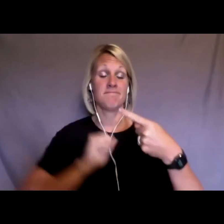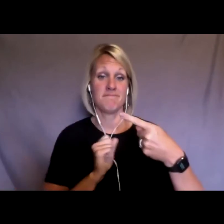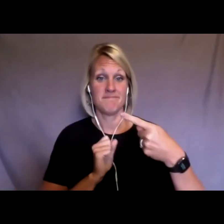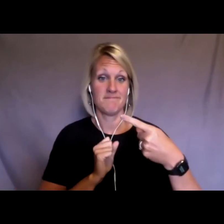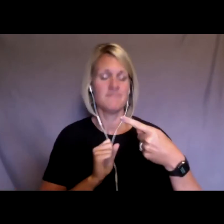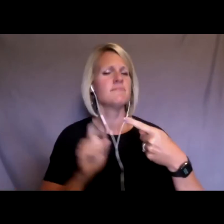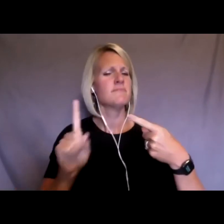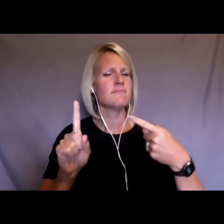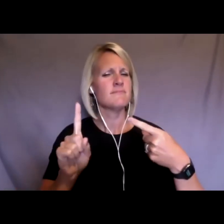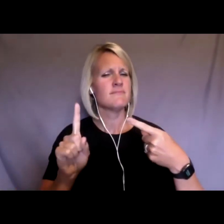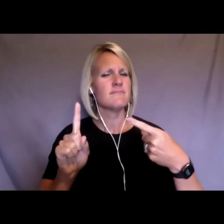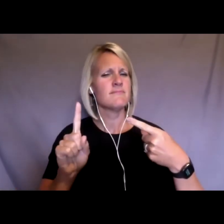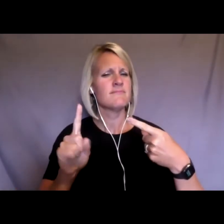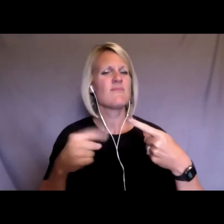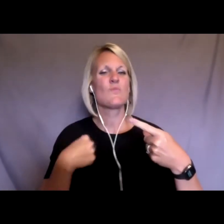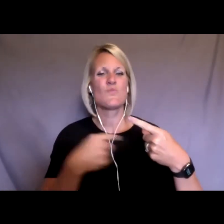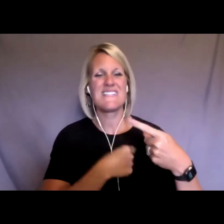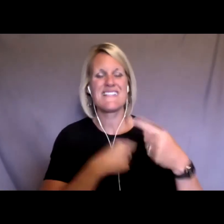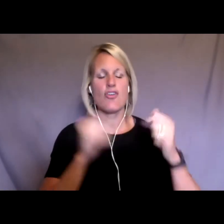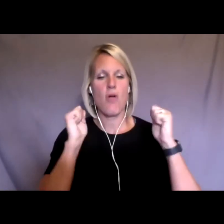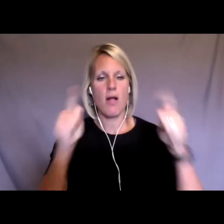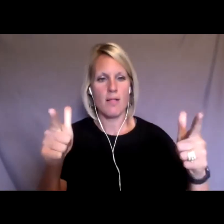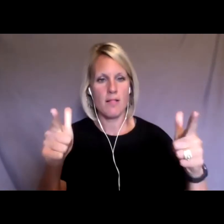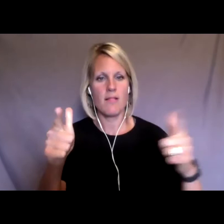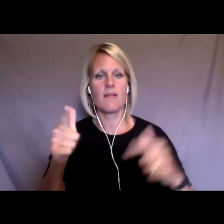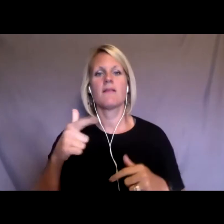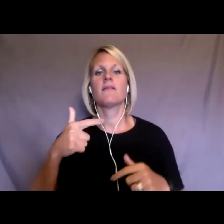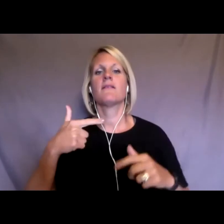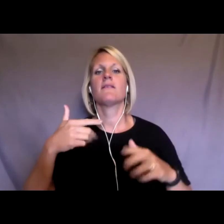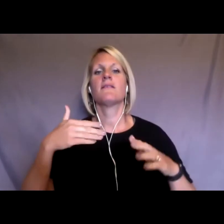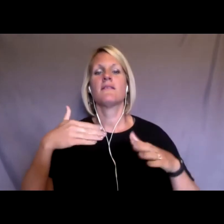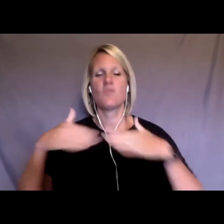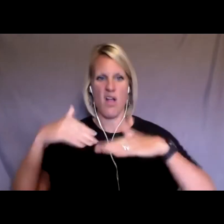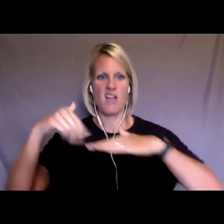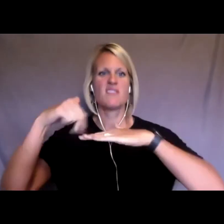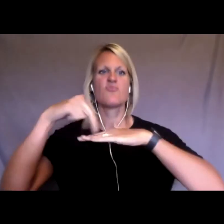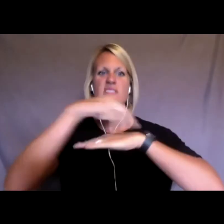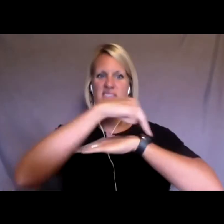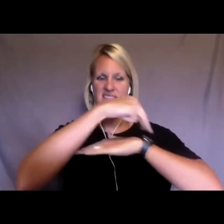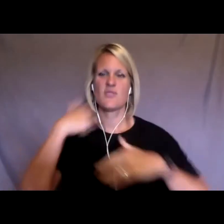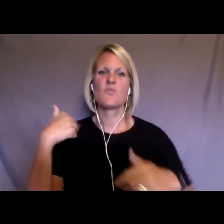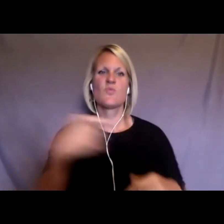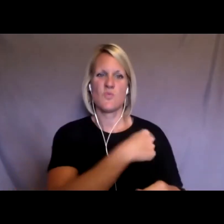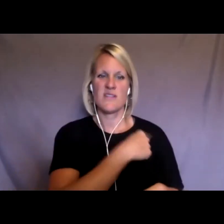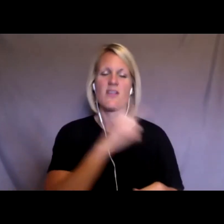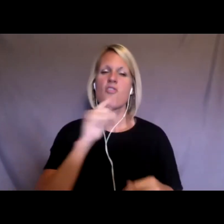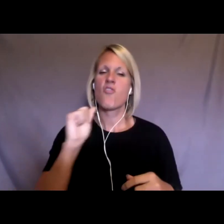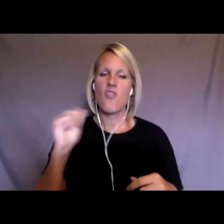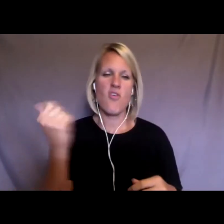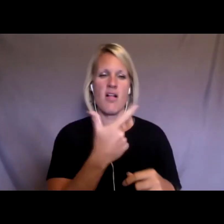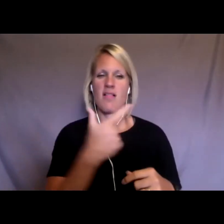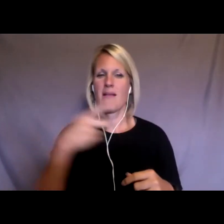out that we all cross a street. We are all pedestrians. No matter what our